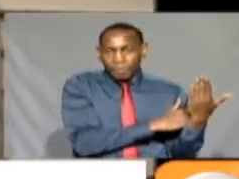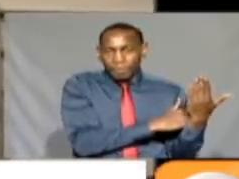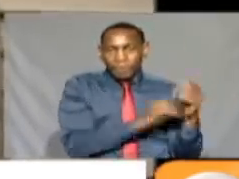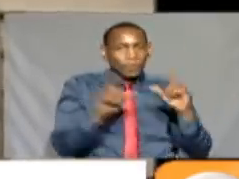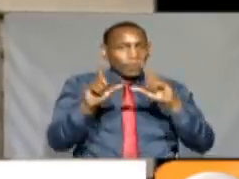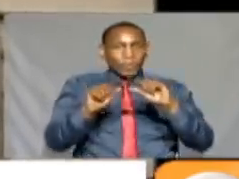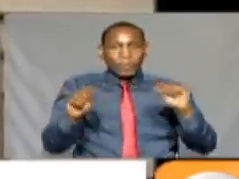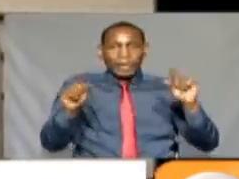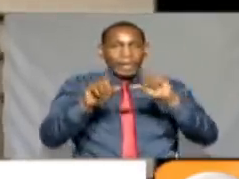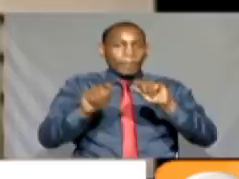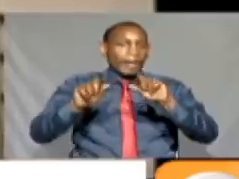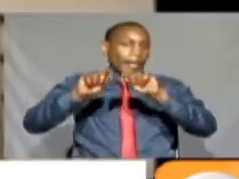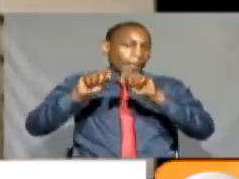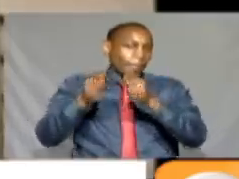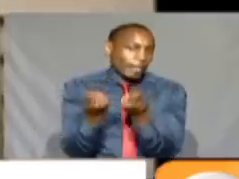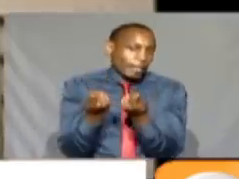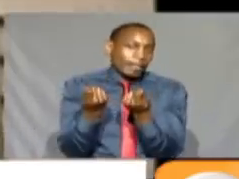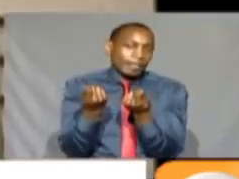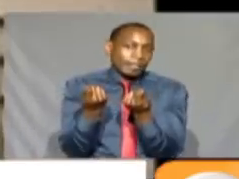In the